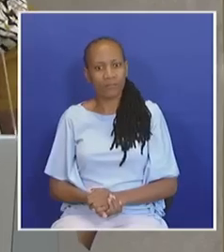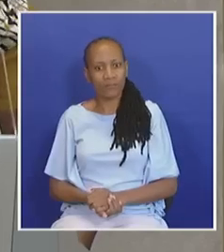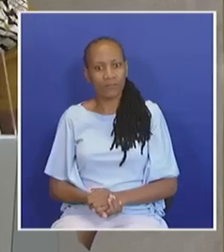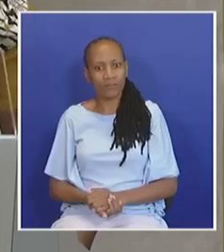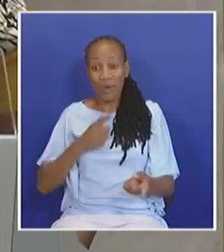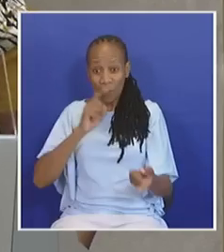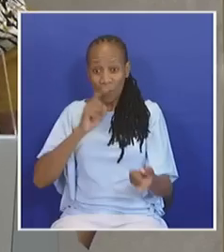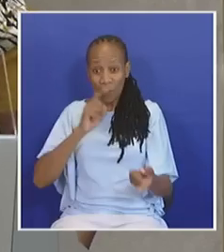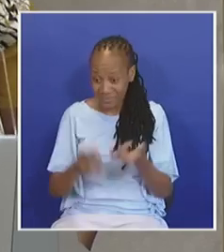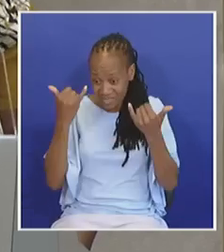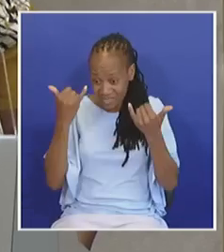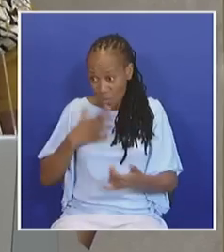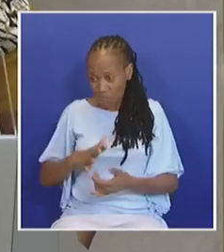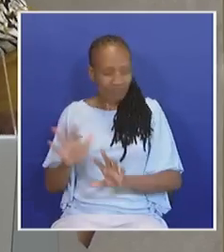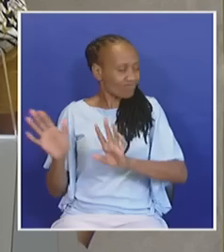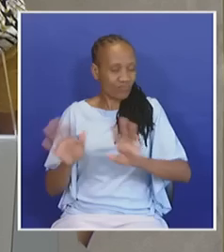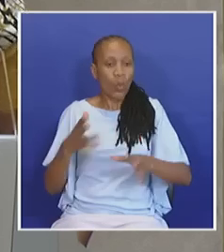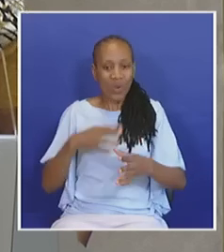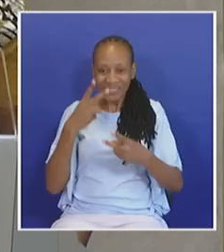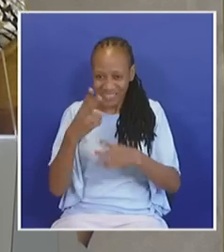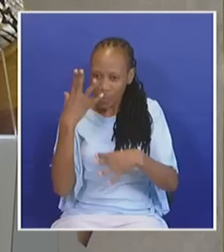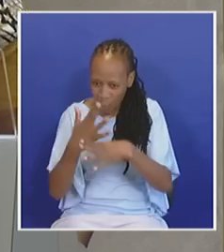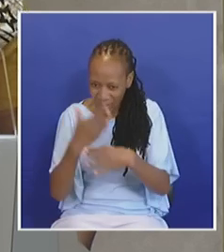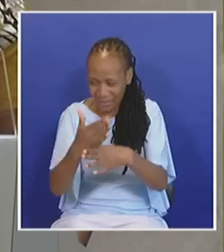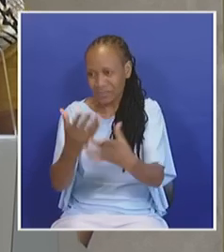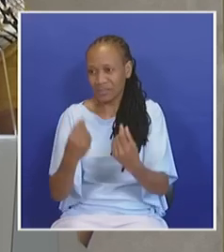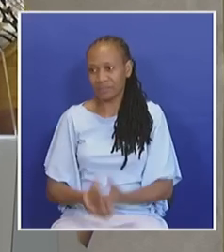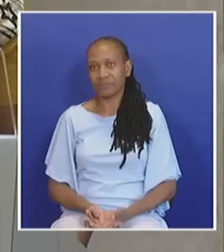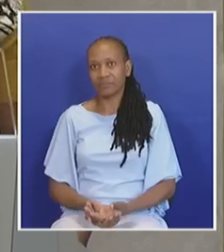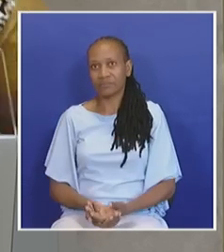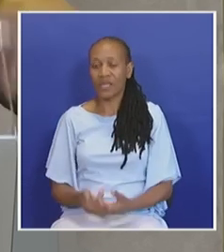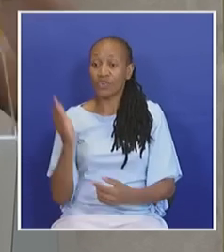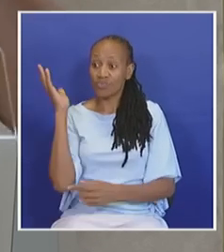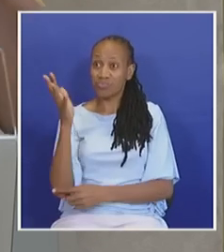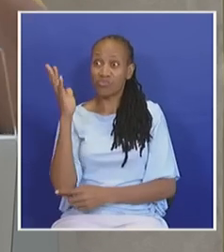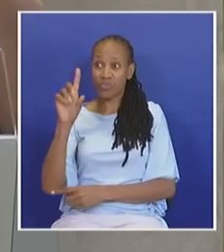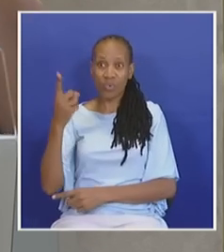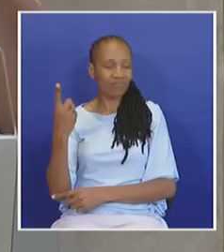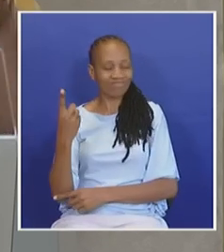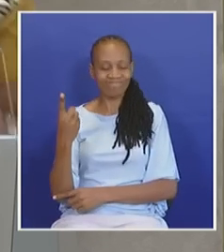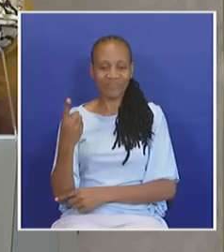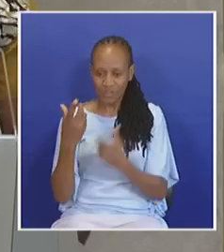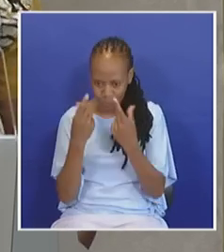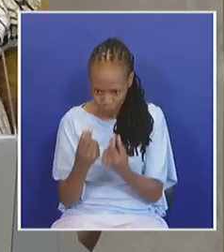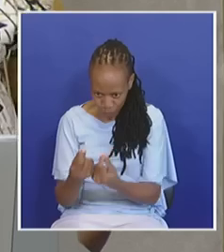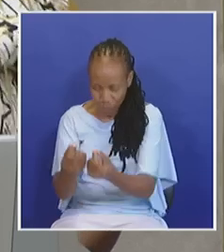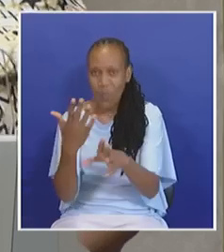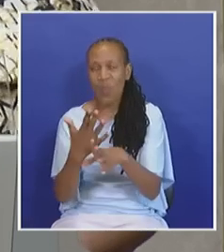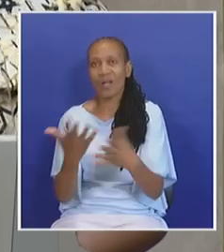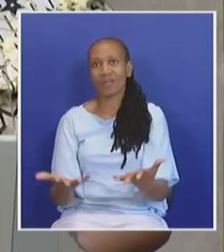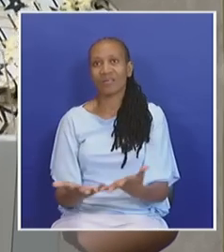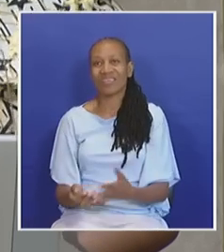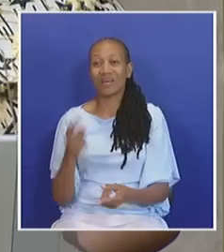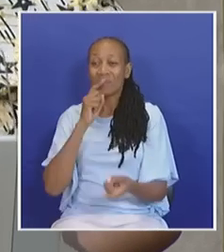want action. We want action. Walk the talk. That pledge cannot be translated